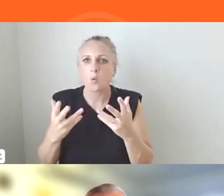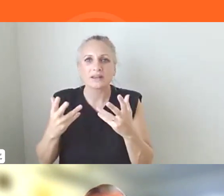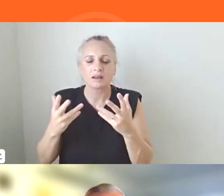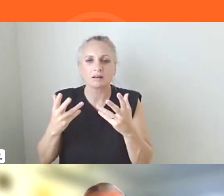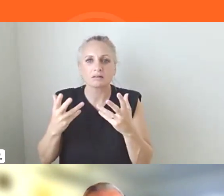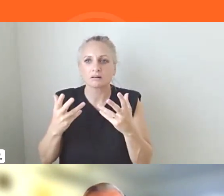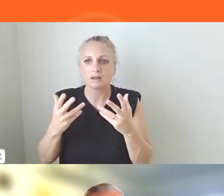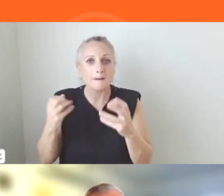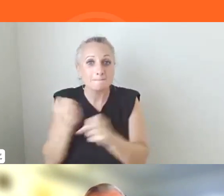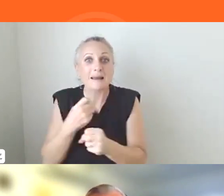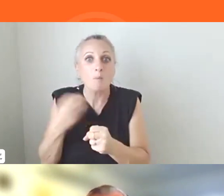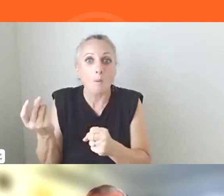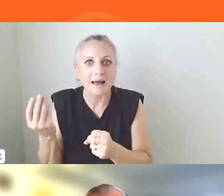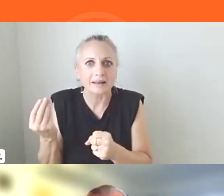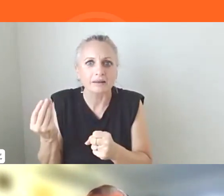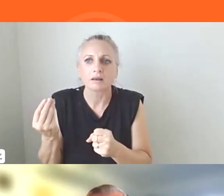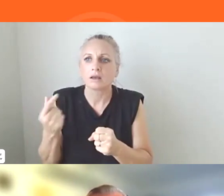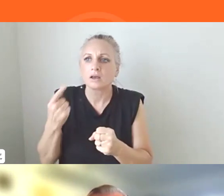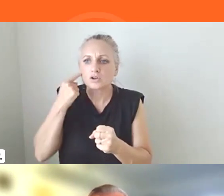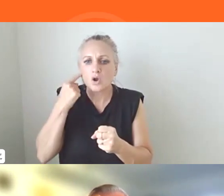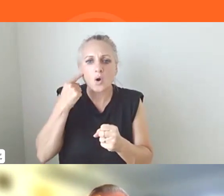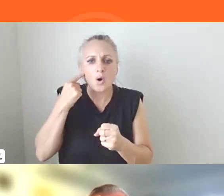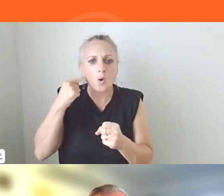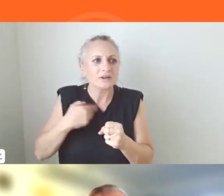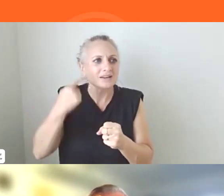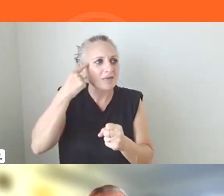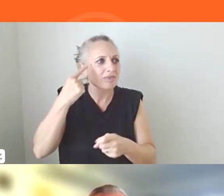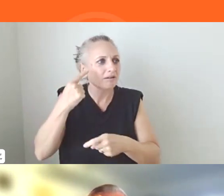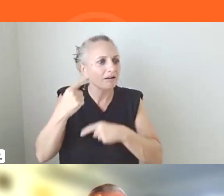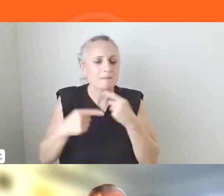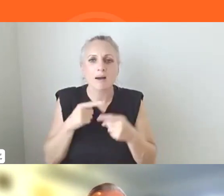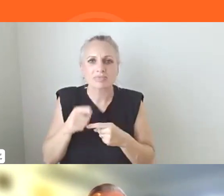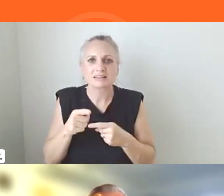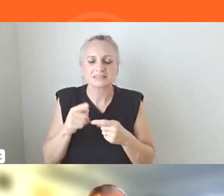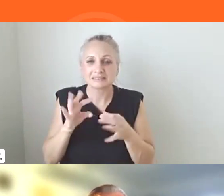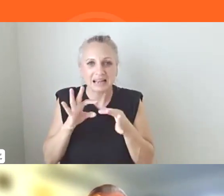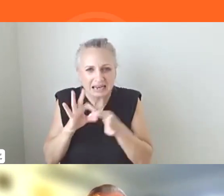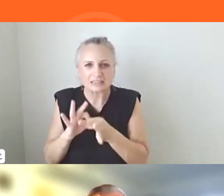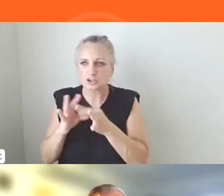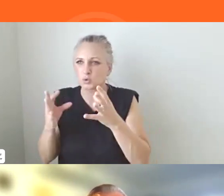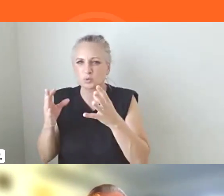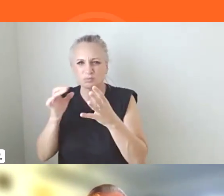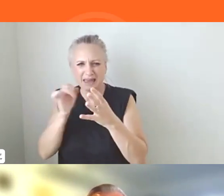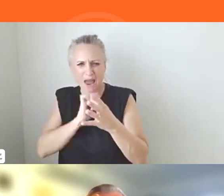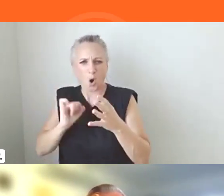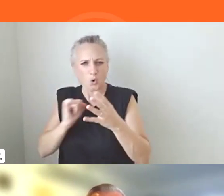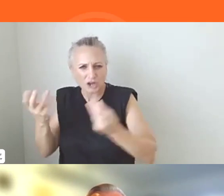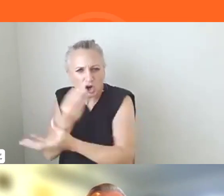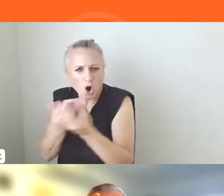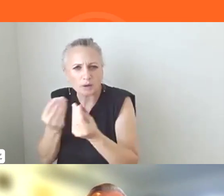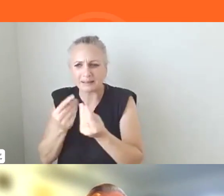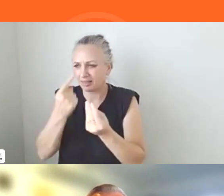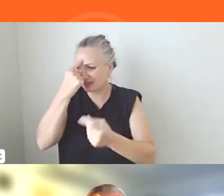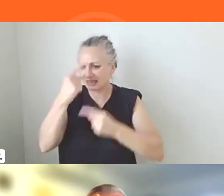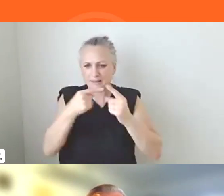which is super important for us, for our economy, for our societies. I think there is a different way of thinking about how to make